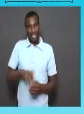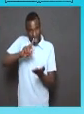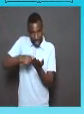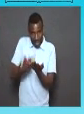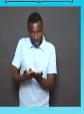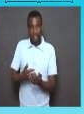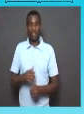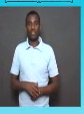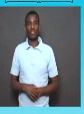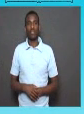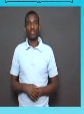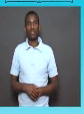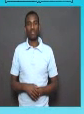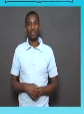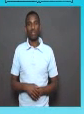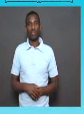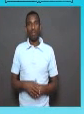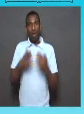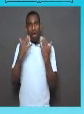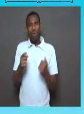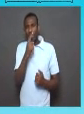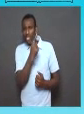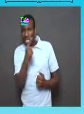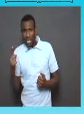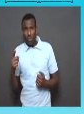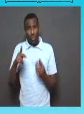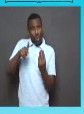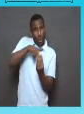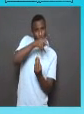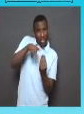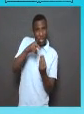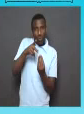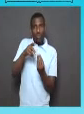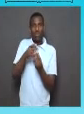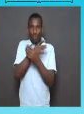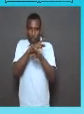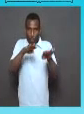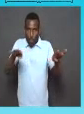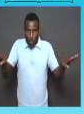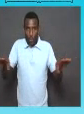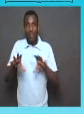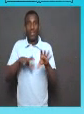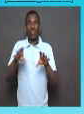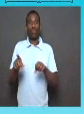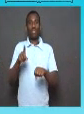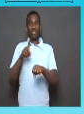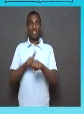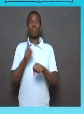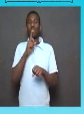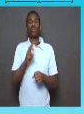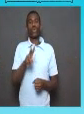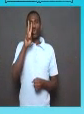Thus, the way in which these particles might distribute is 2